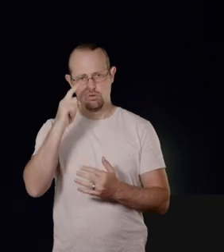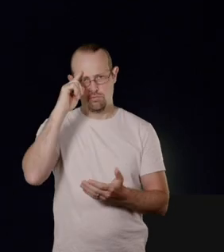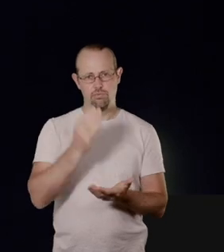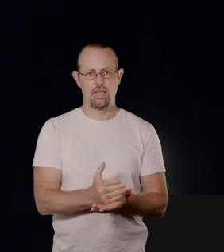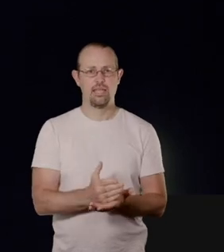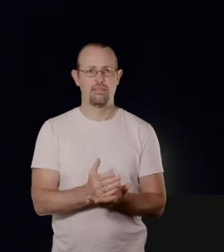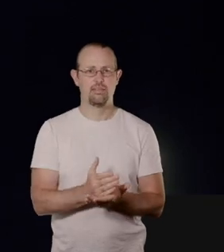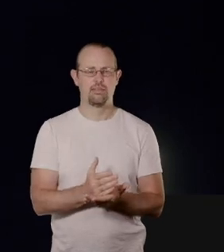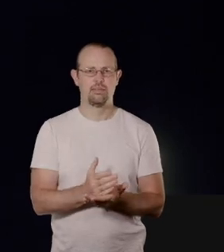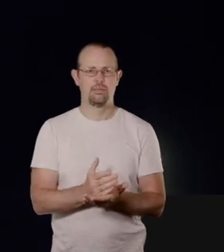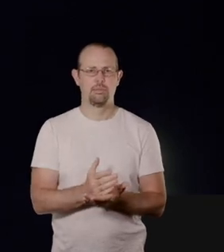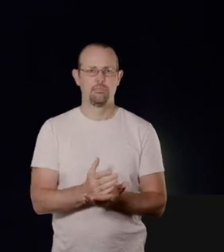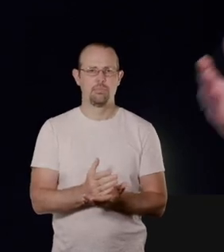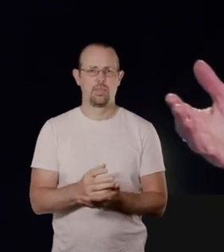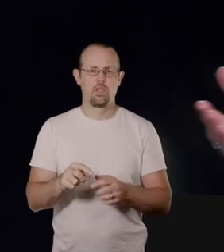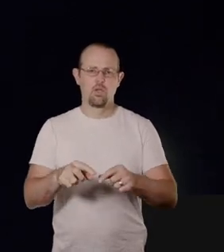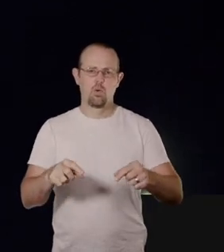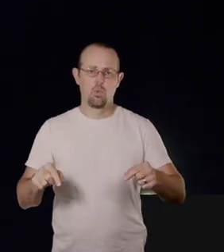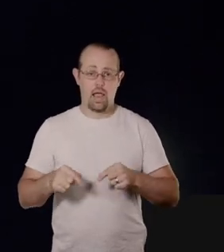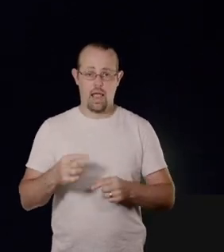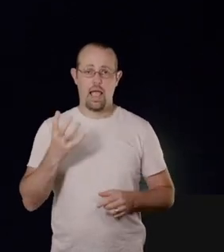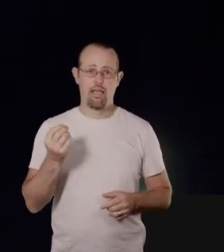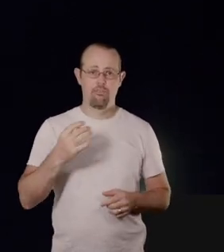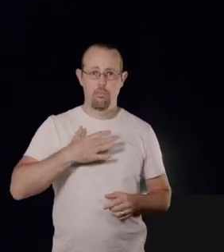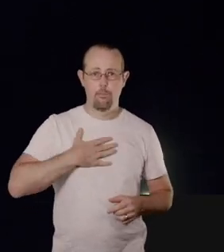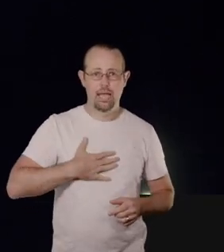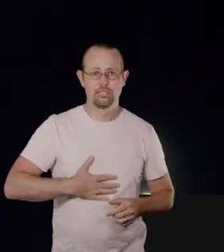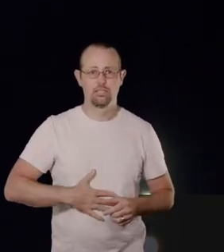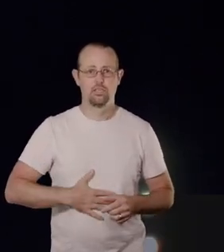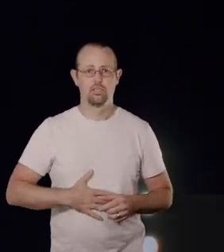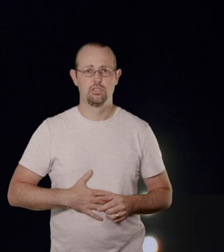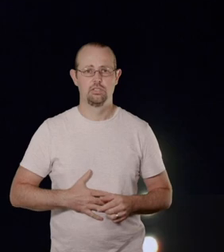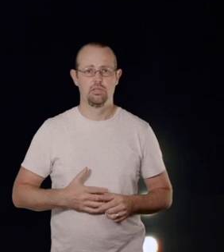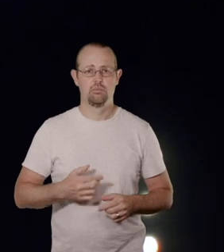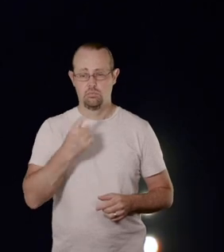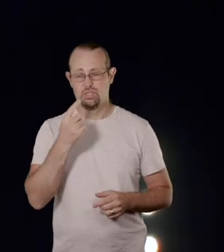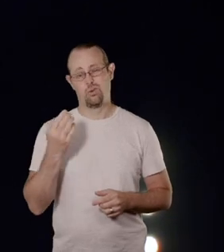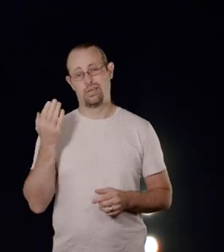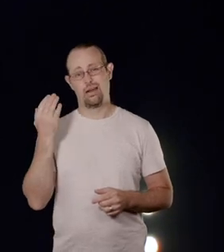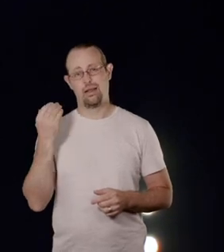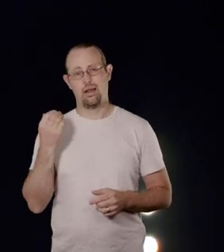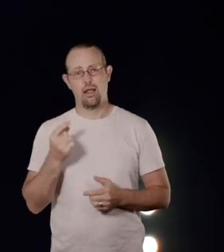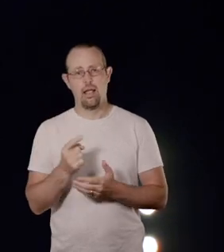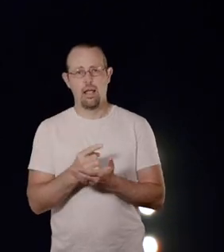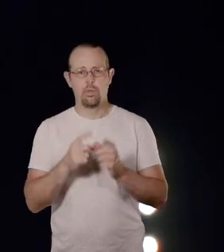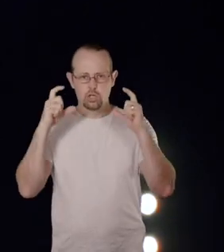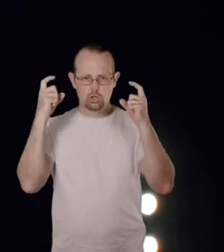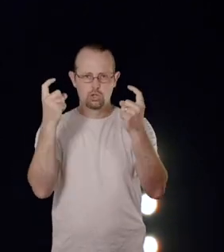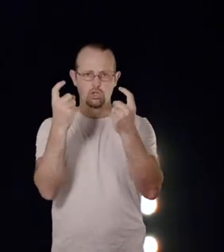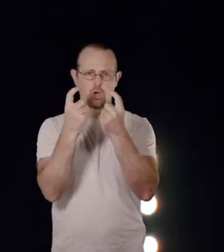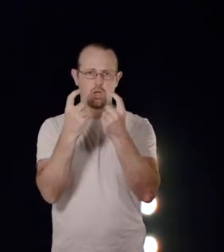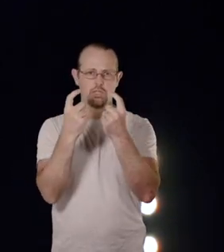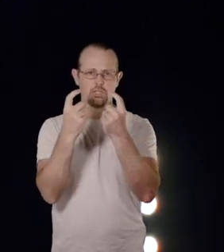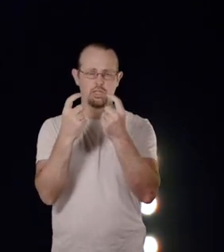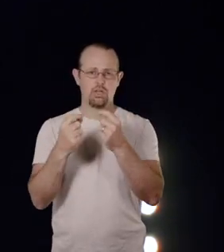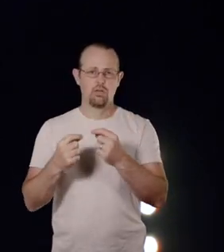26 verse 18. We have pastors, we mentioned earlier about college, the college courses can teach you lots of things. We've pastors here